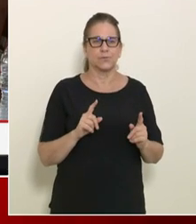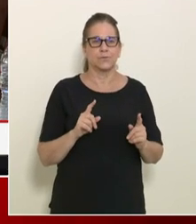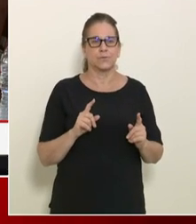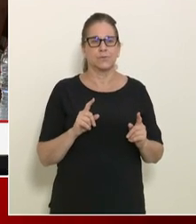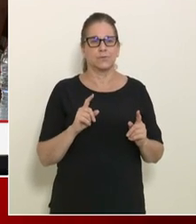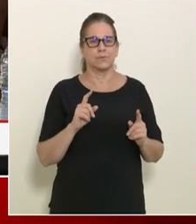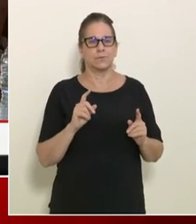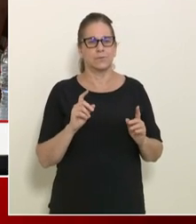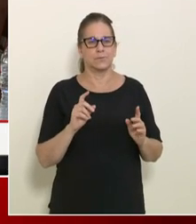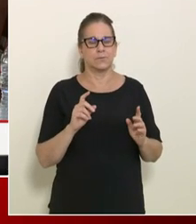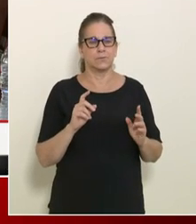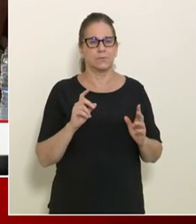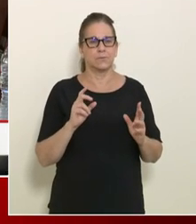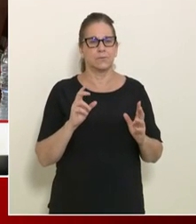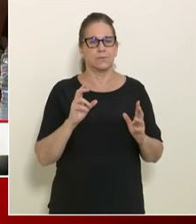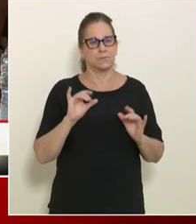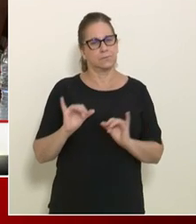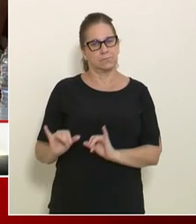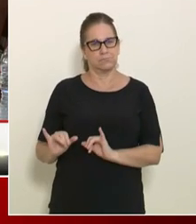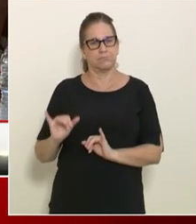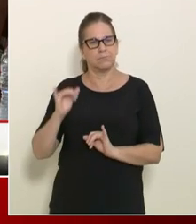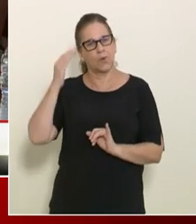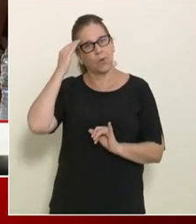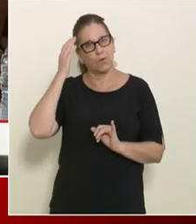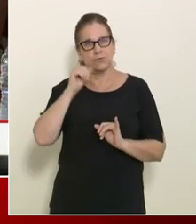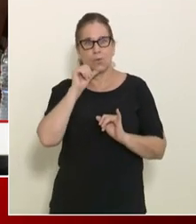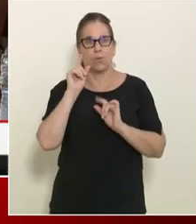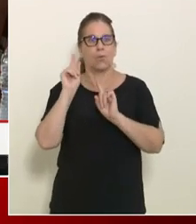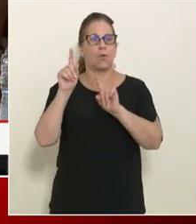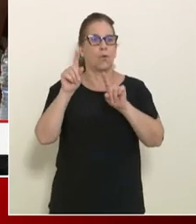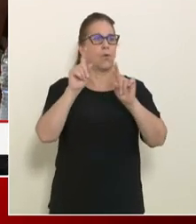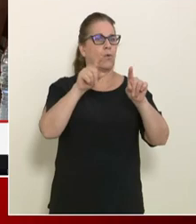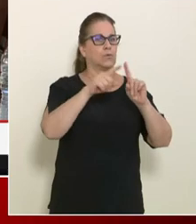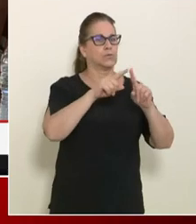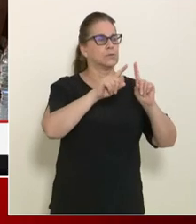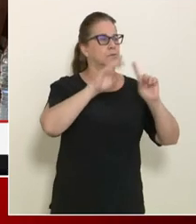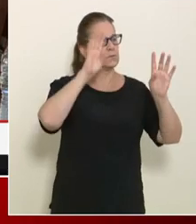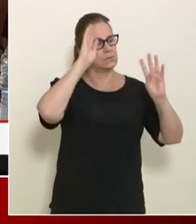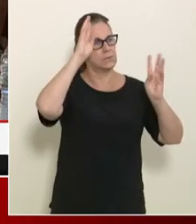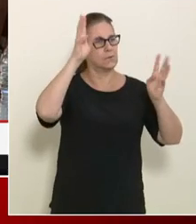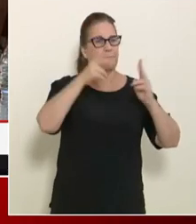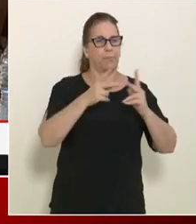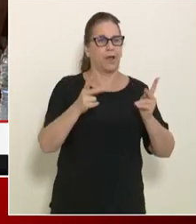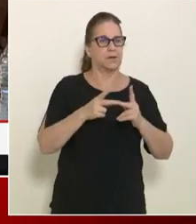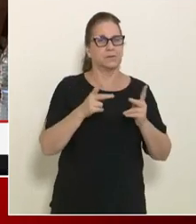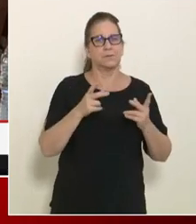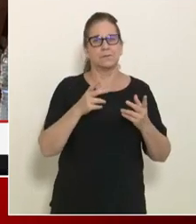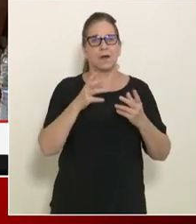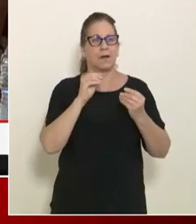to places where they cannot assure their own social distance from others.